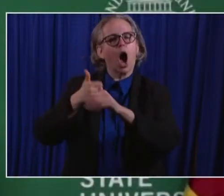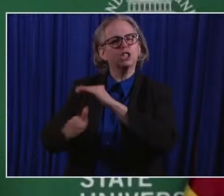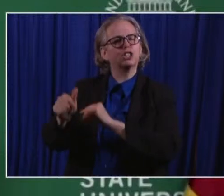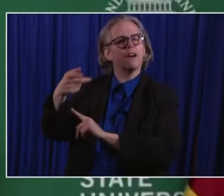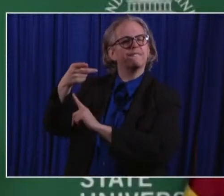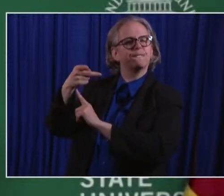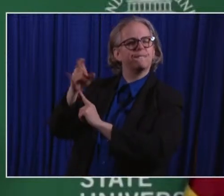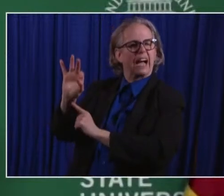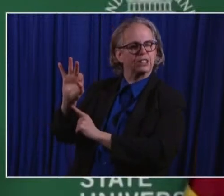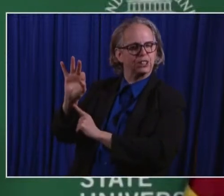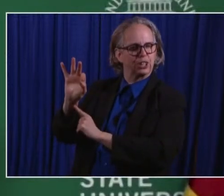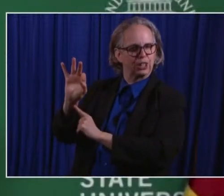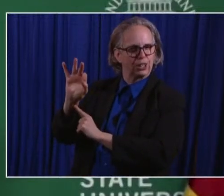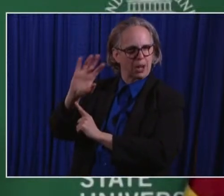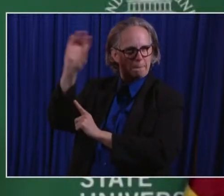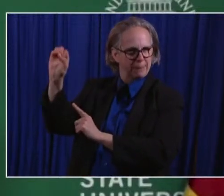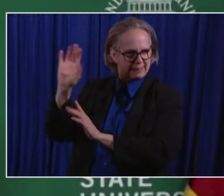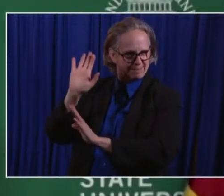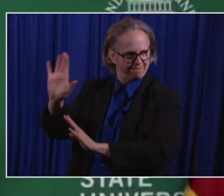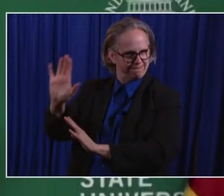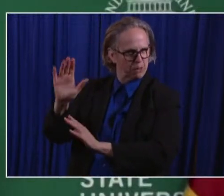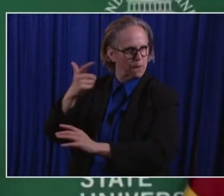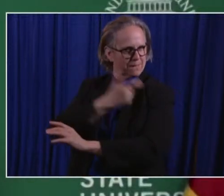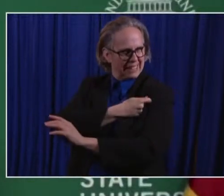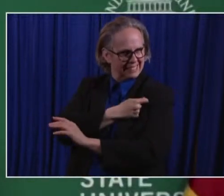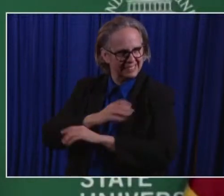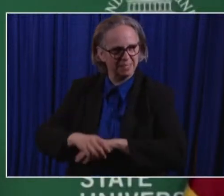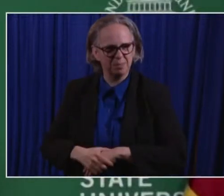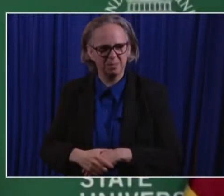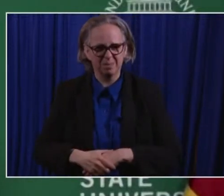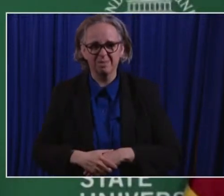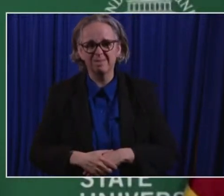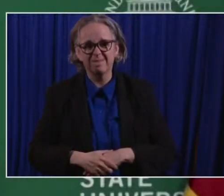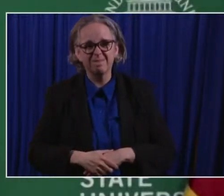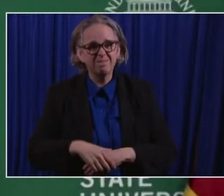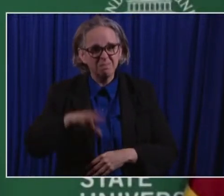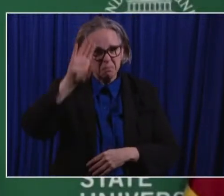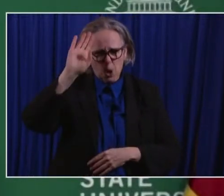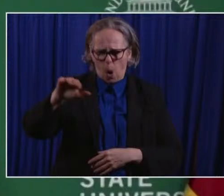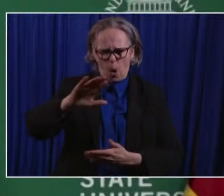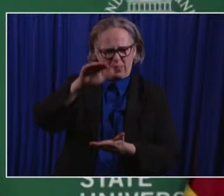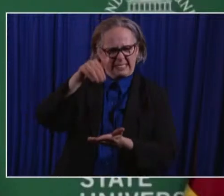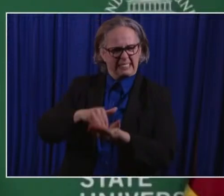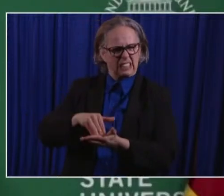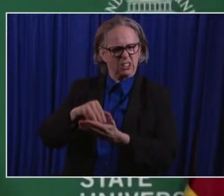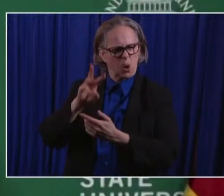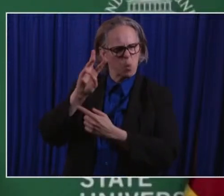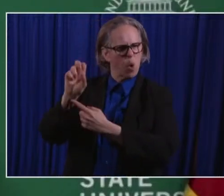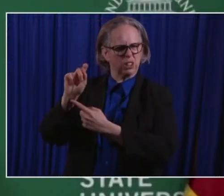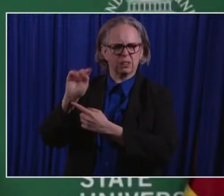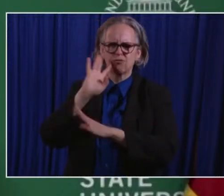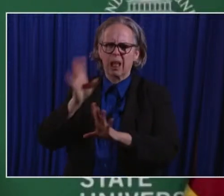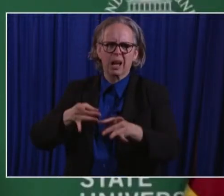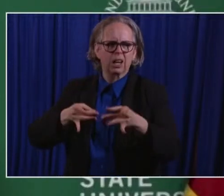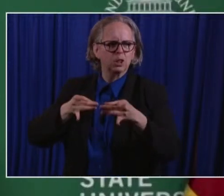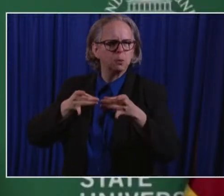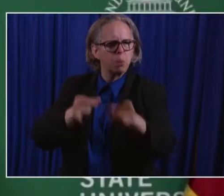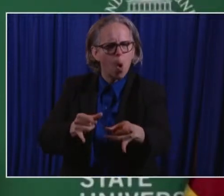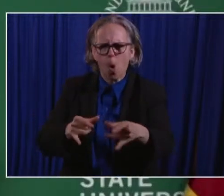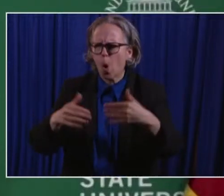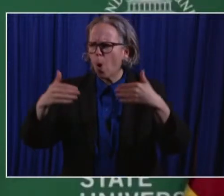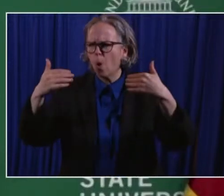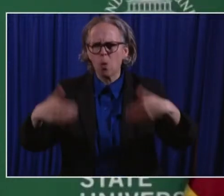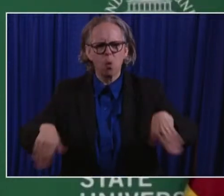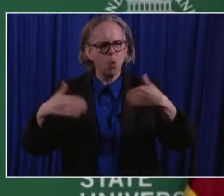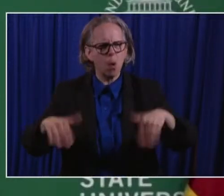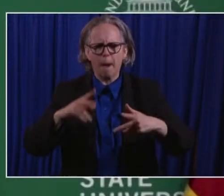The operation of the site has been truly a well-oiled machine, been phenomenally good. Eric, let's pull up